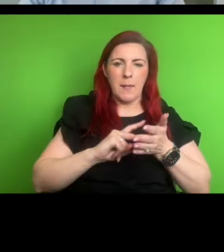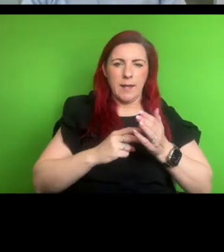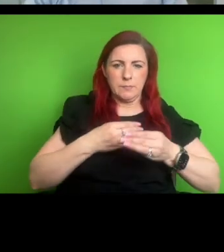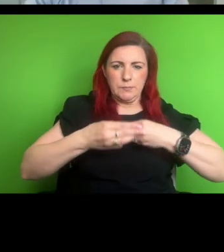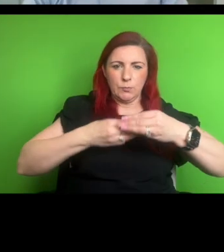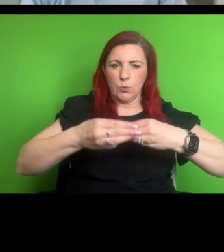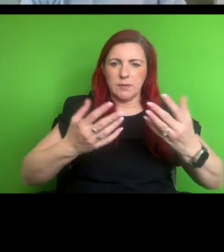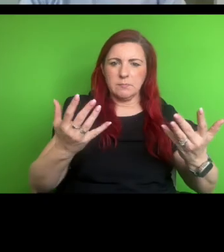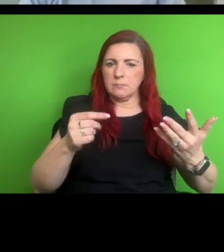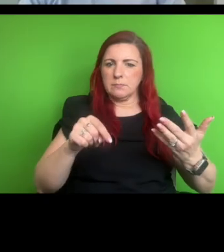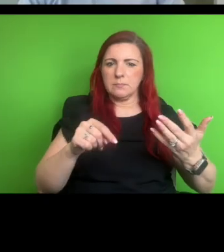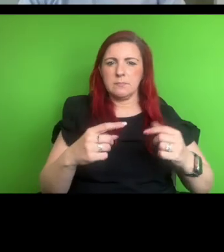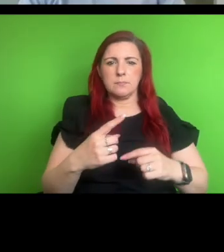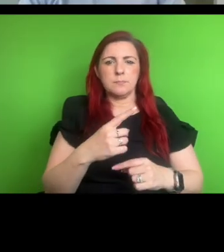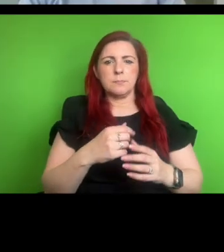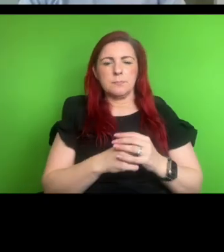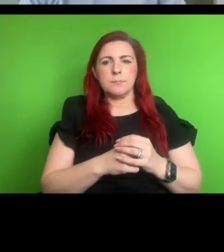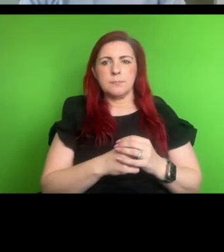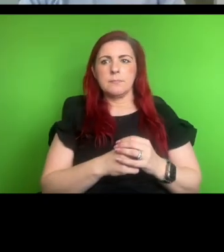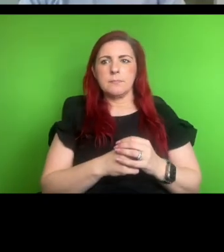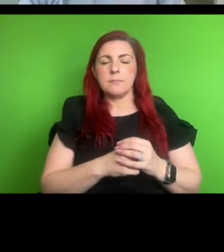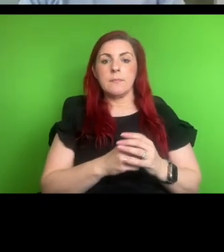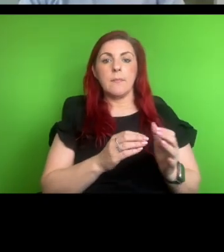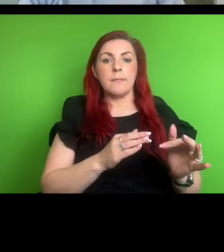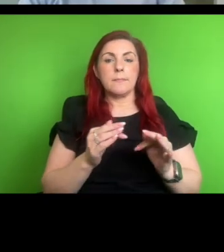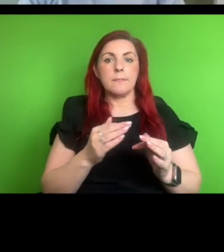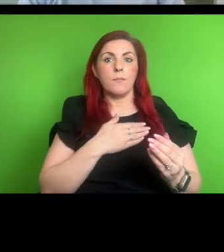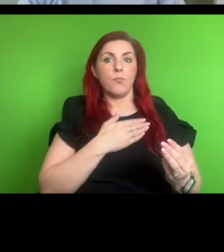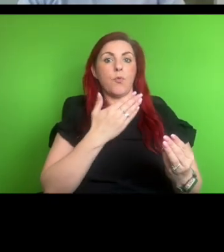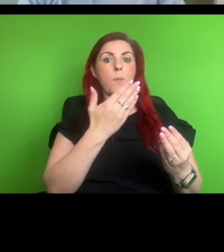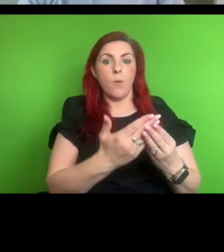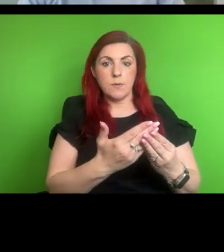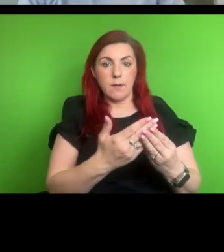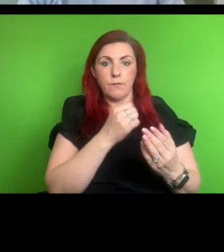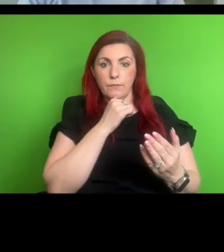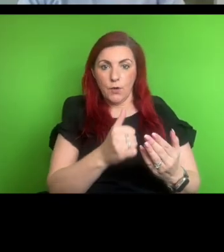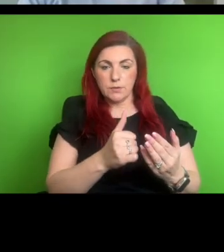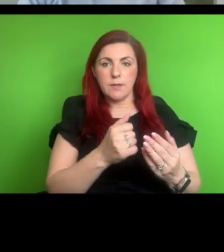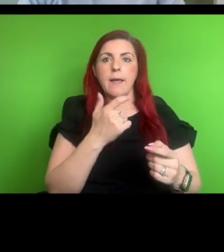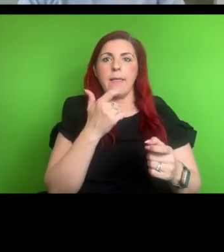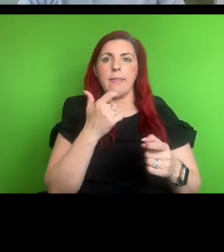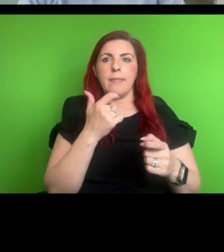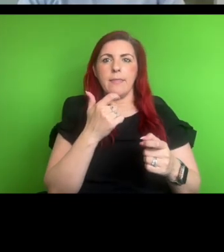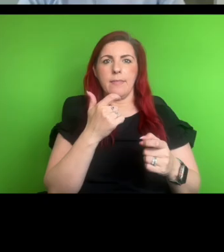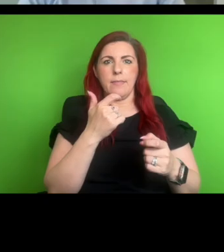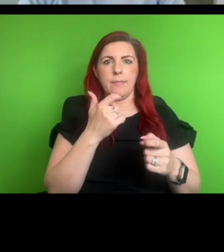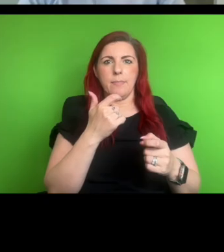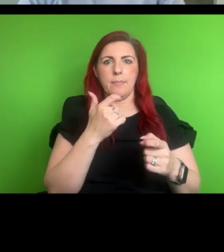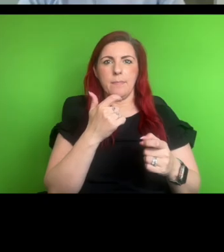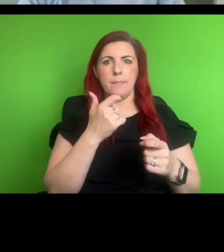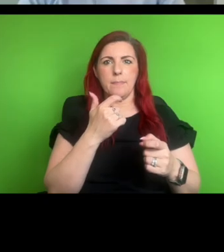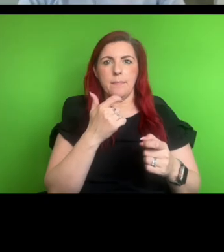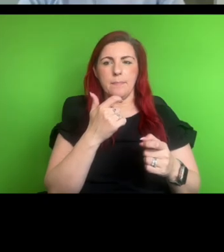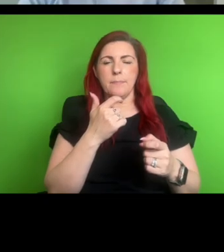after the proposal of the standards were received and accepted by SEN and CENELEC,